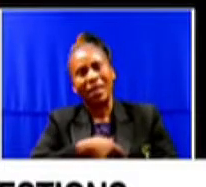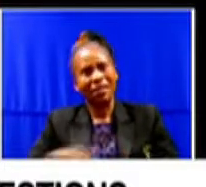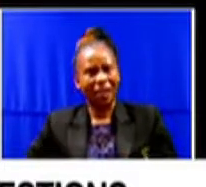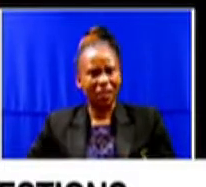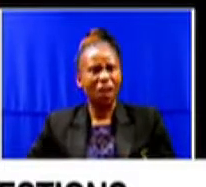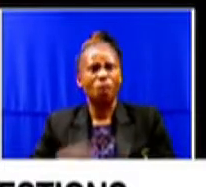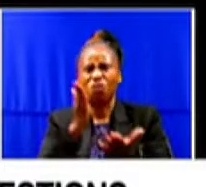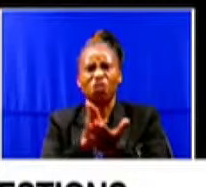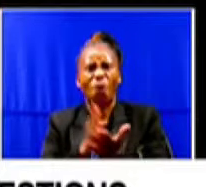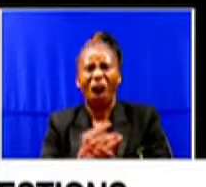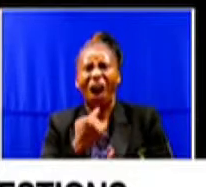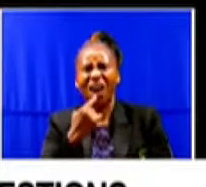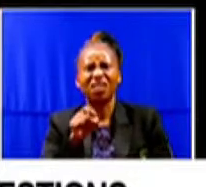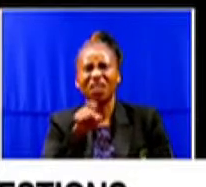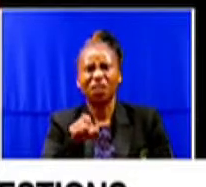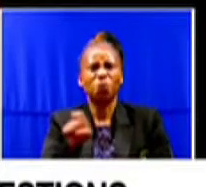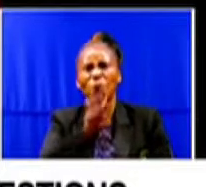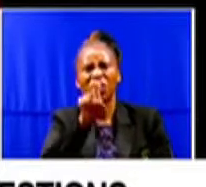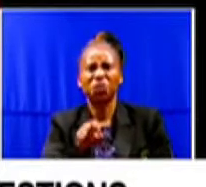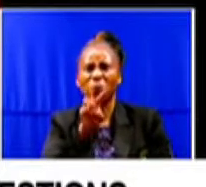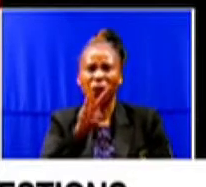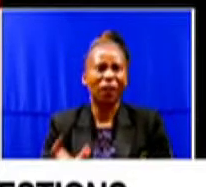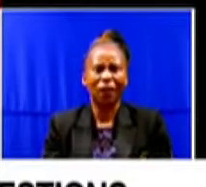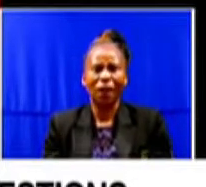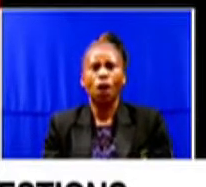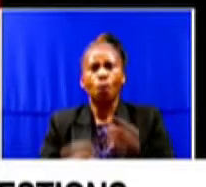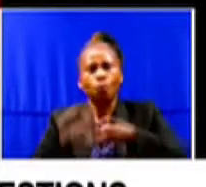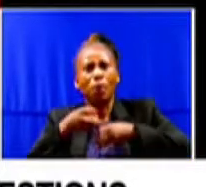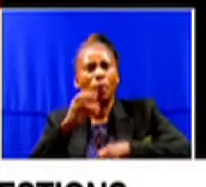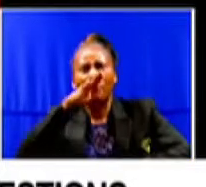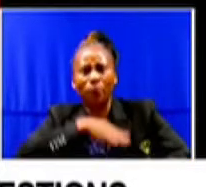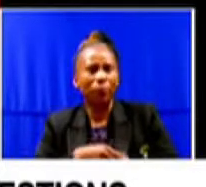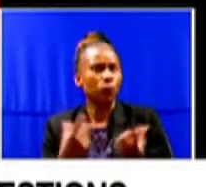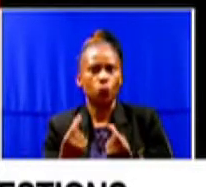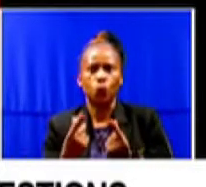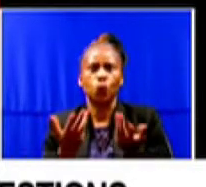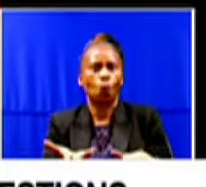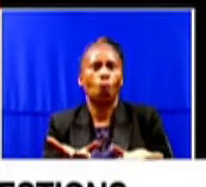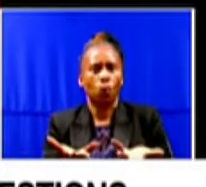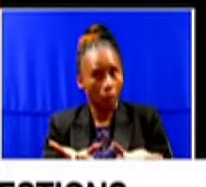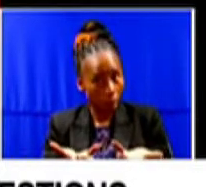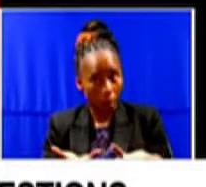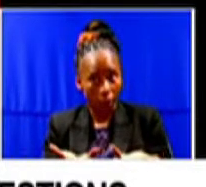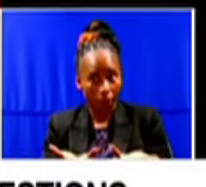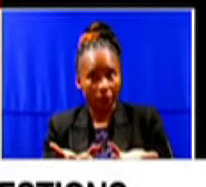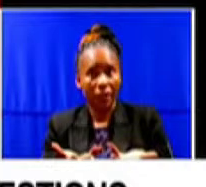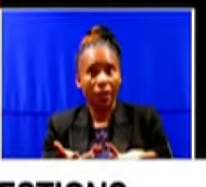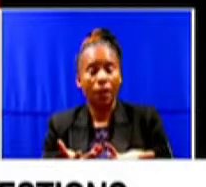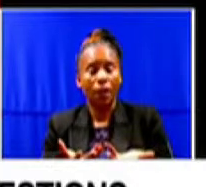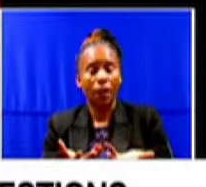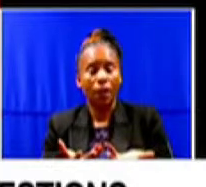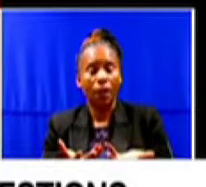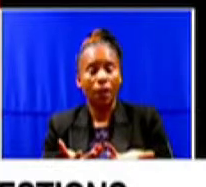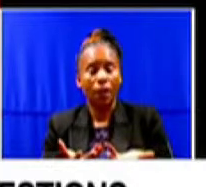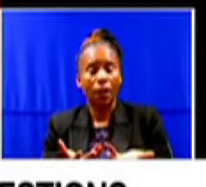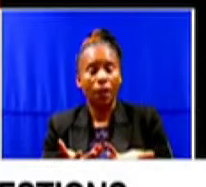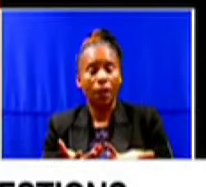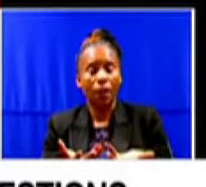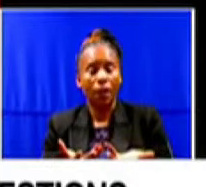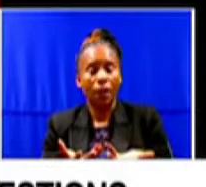will answer that question. There's no problem with doing so. The President has a choice on the